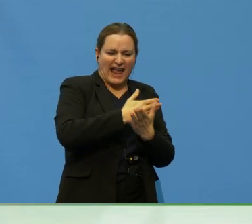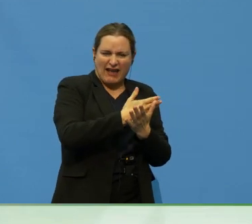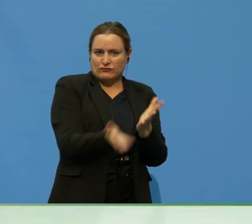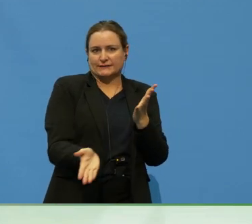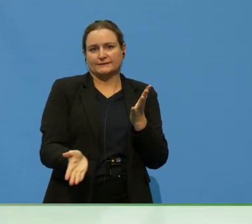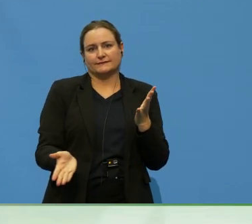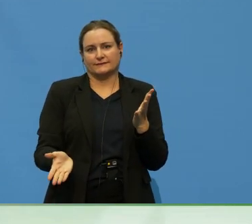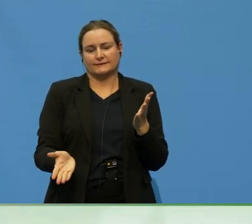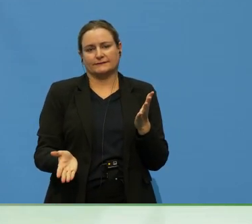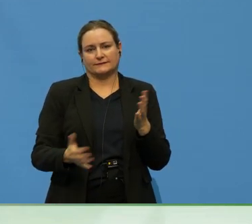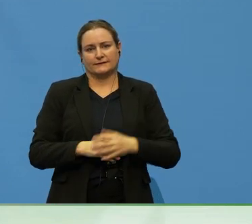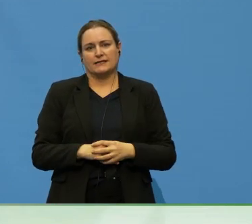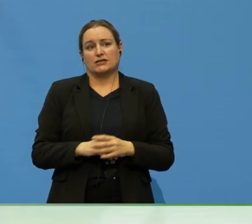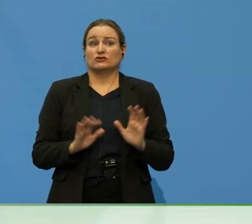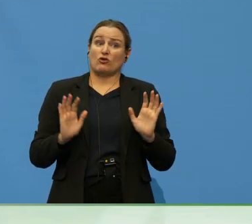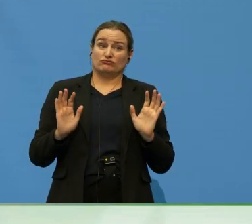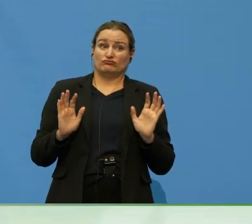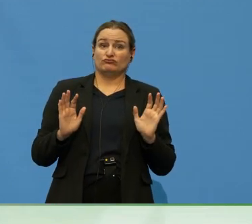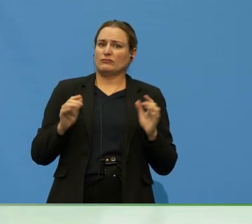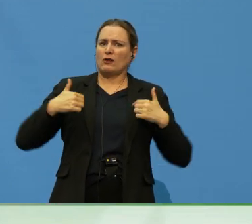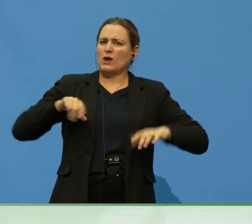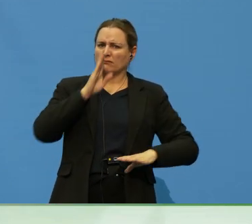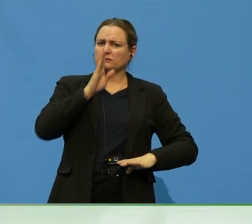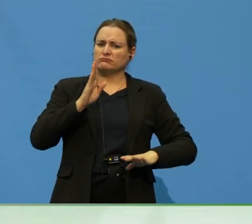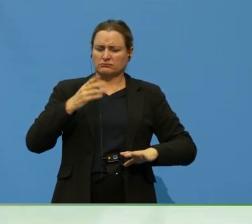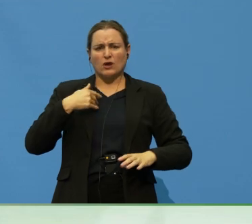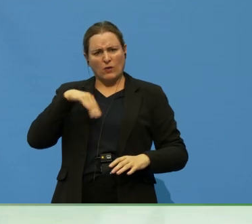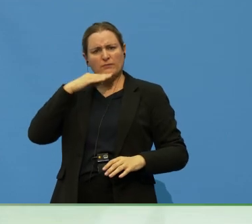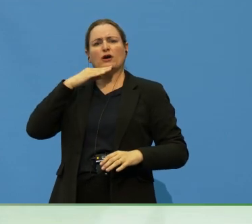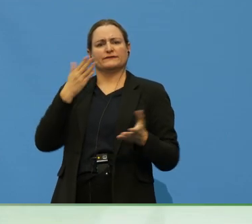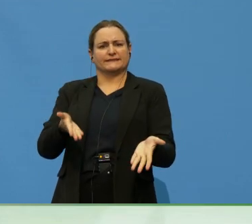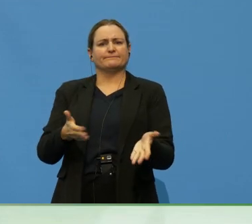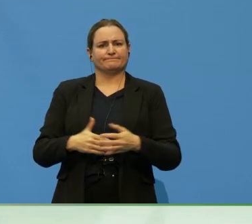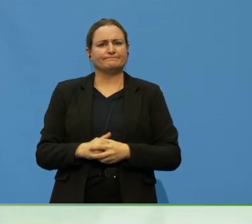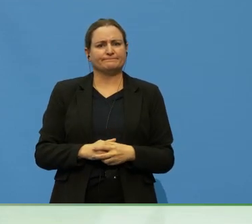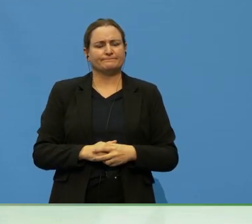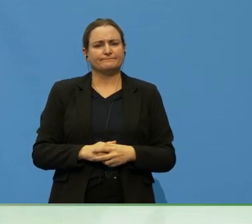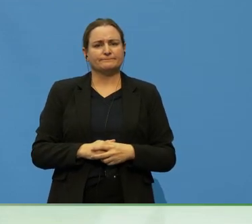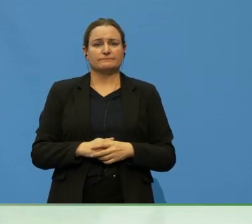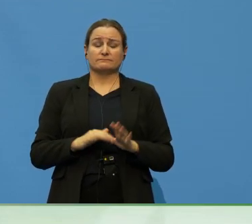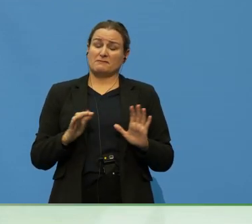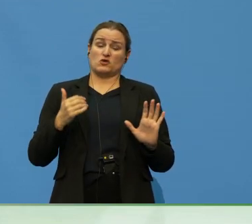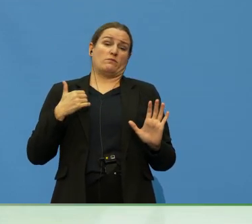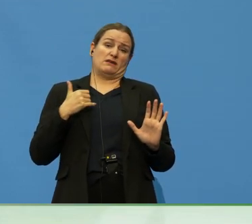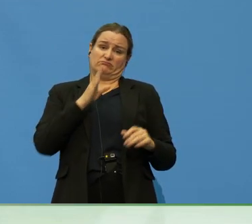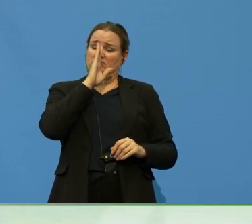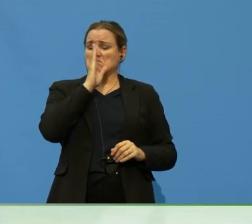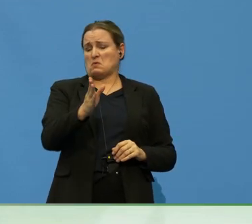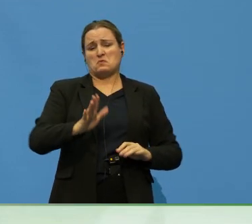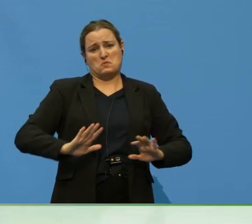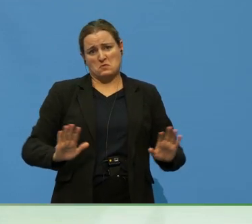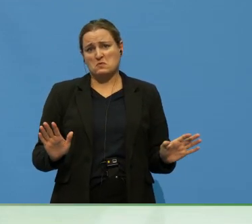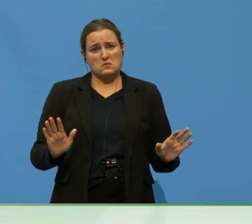us. And we are not apologizing for that. And I think that's the big takeaway, is like really strongly